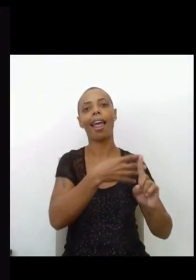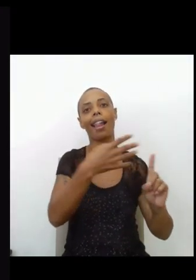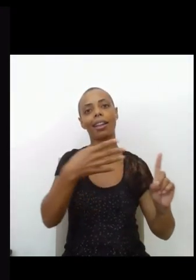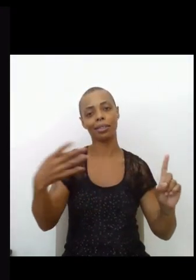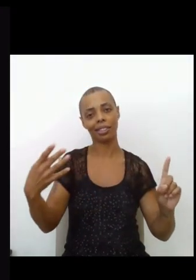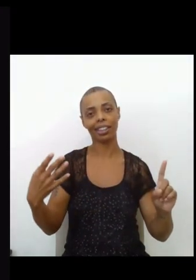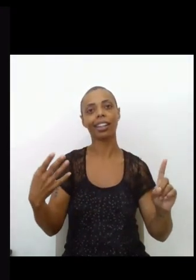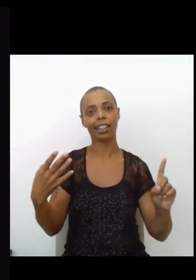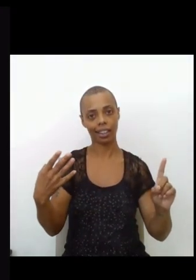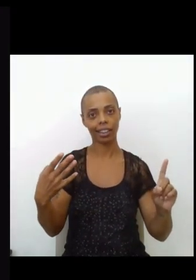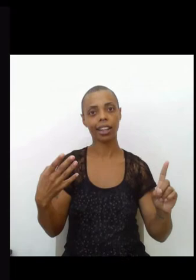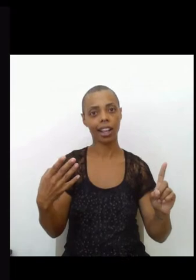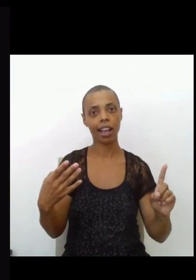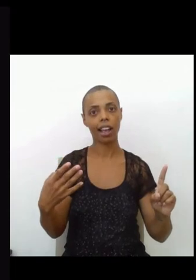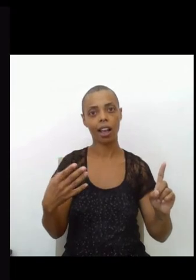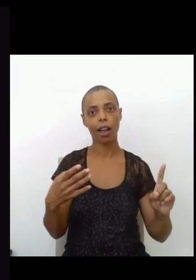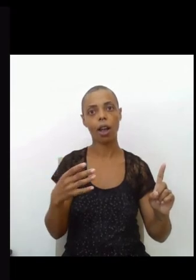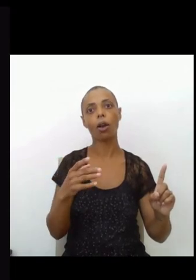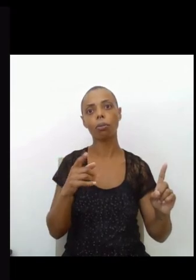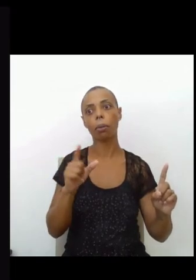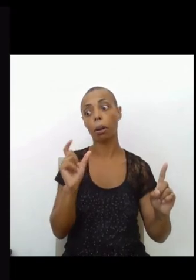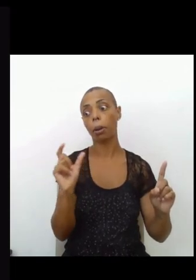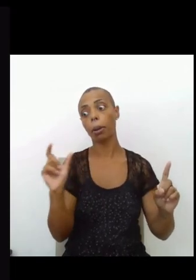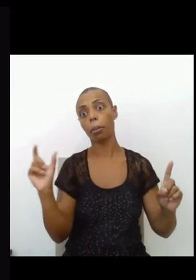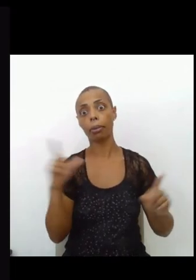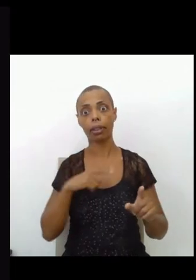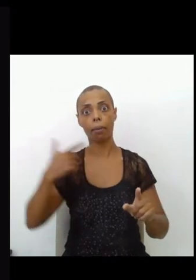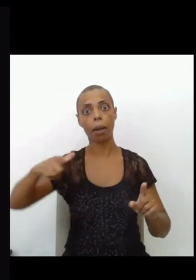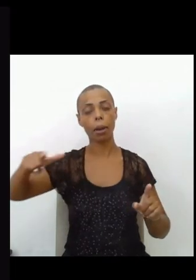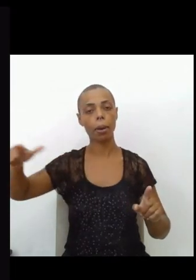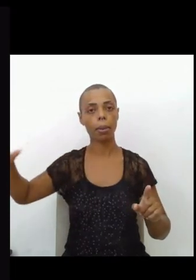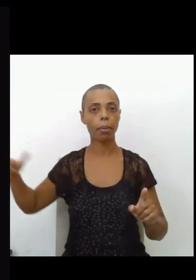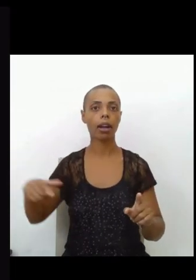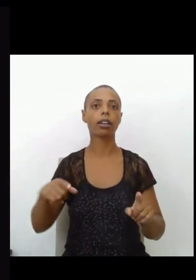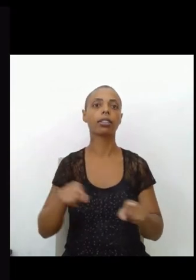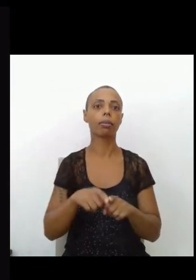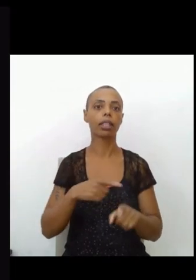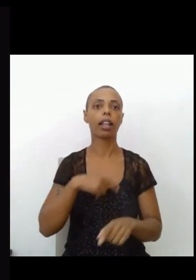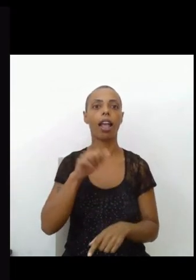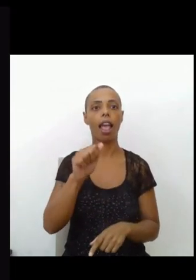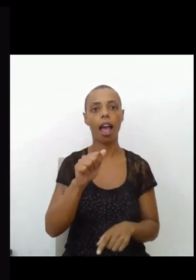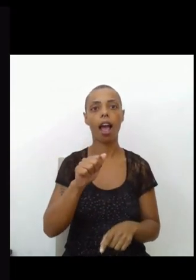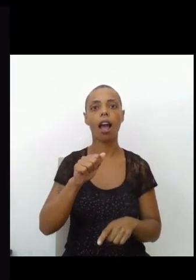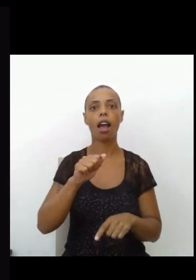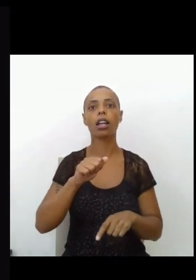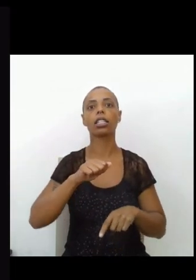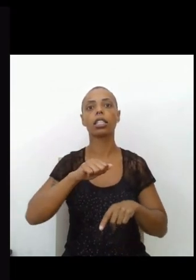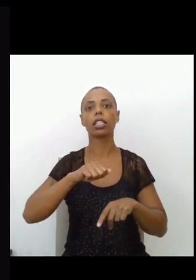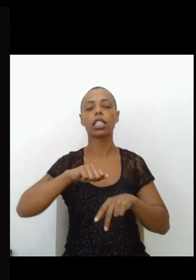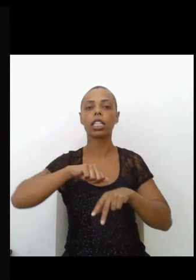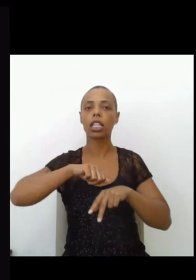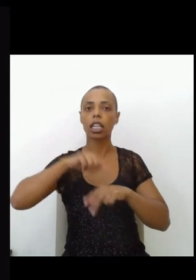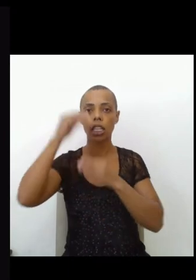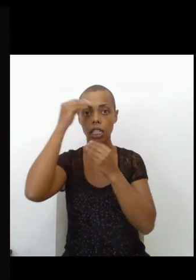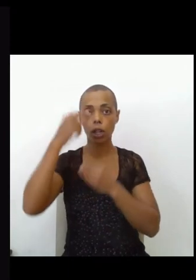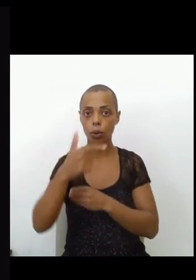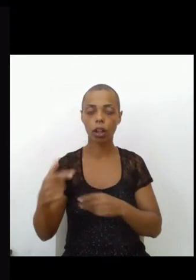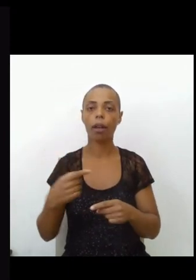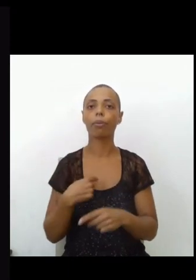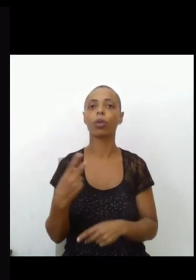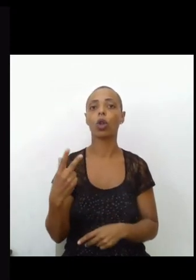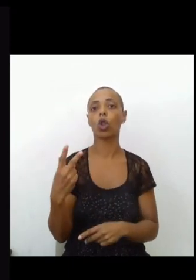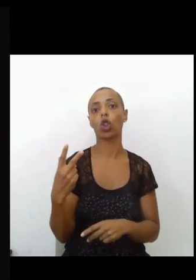acronym which also includes a sexual two Spirits in some contexts